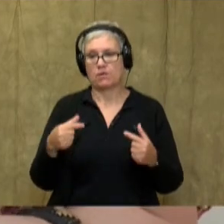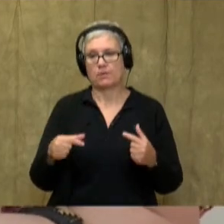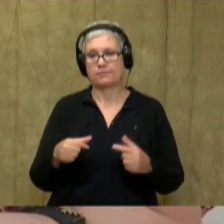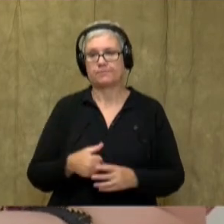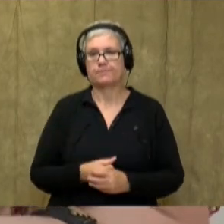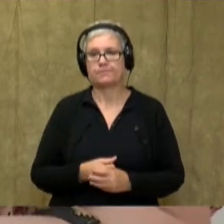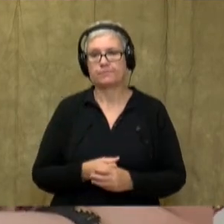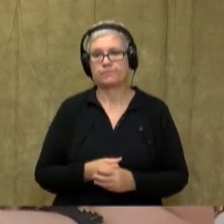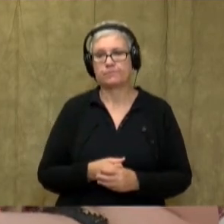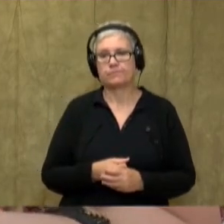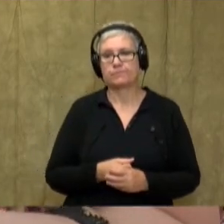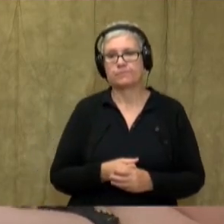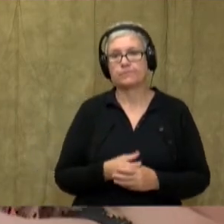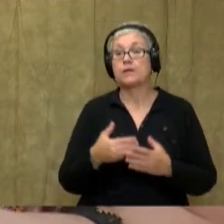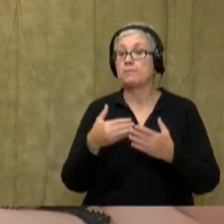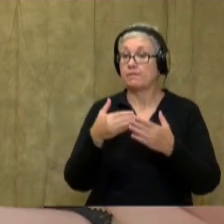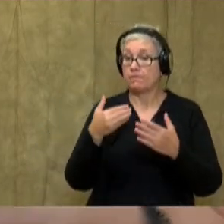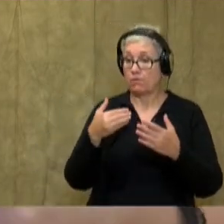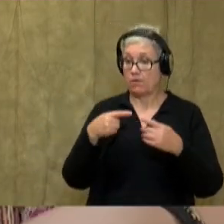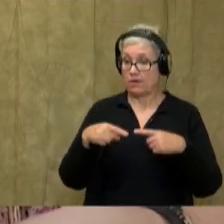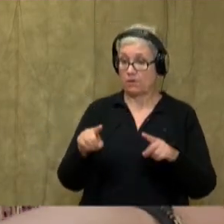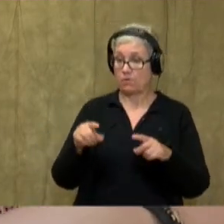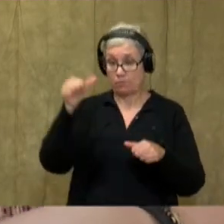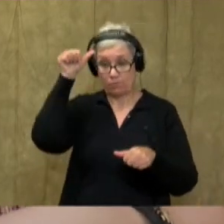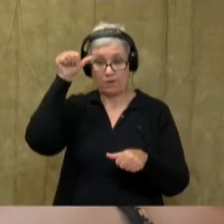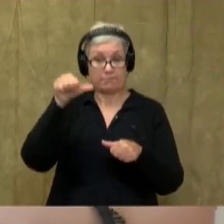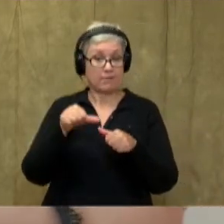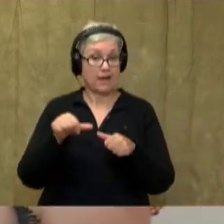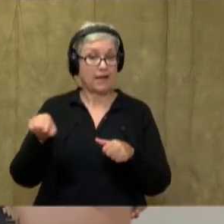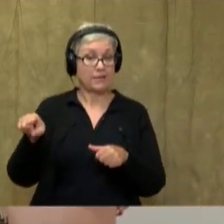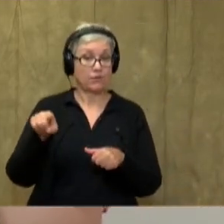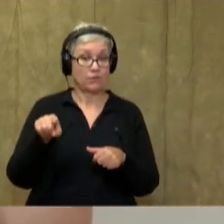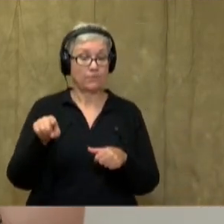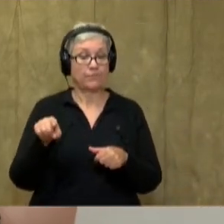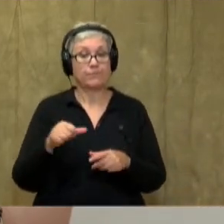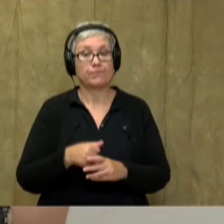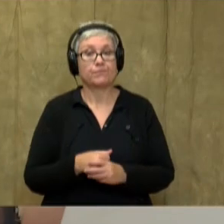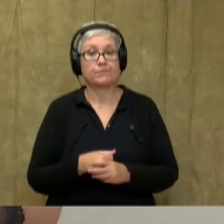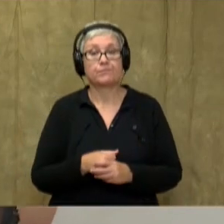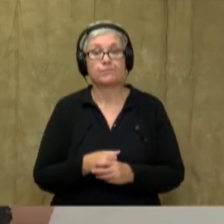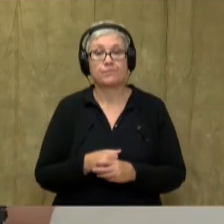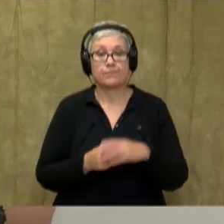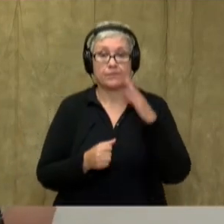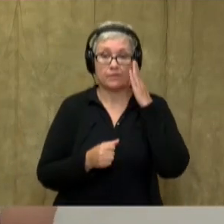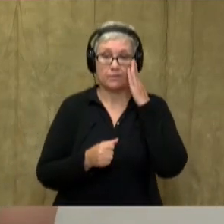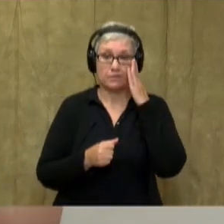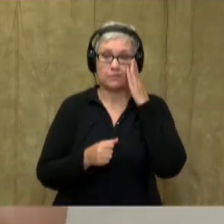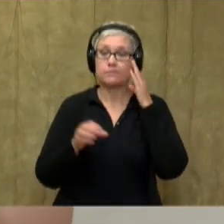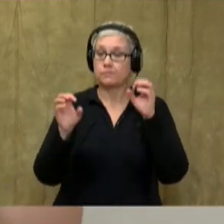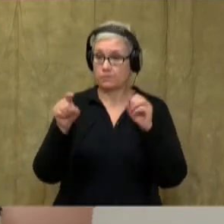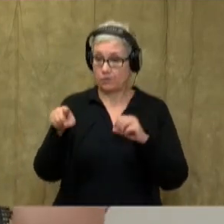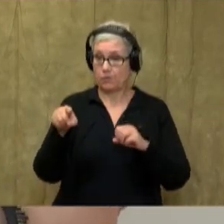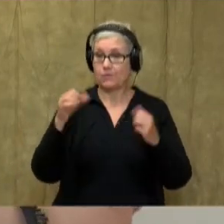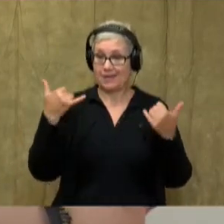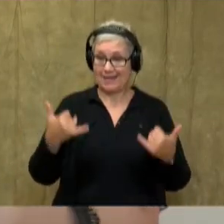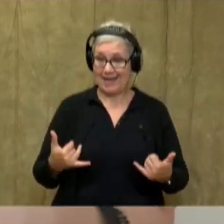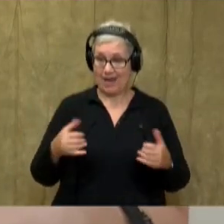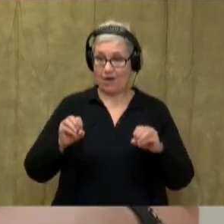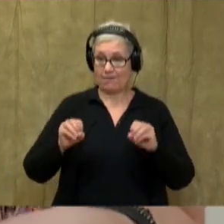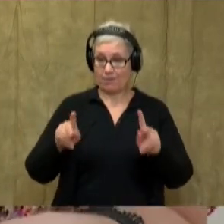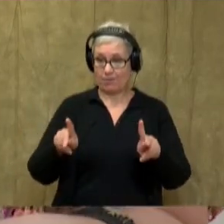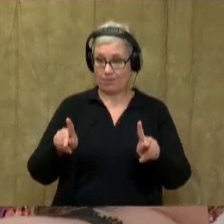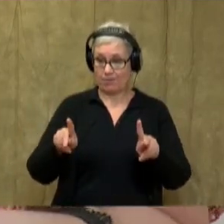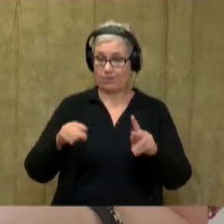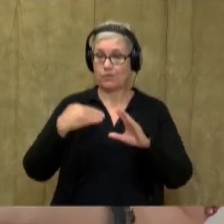All right, so before I go, I want to remind you that we do have our, you have the opportunity to submit